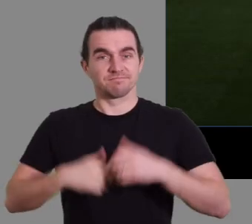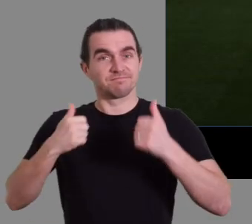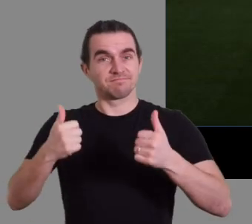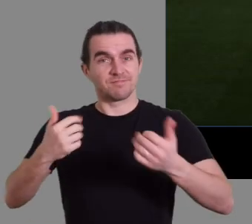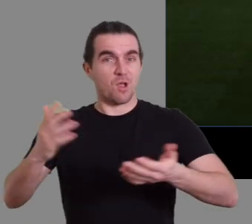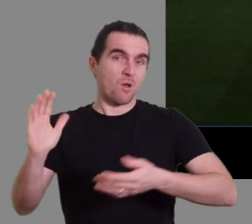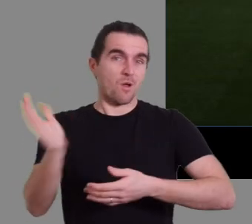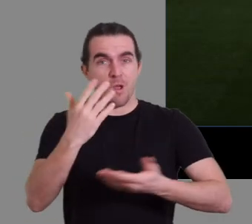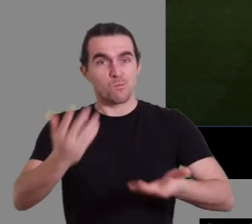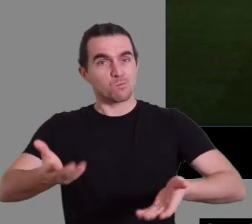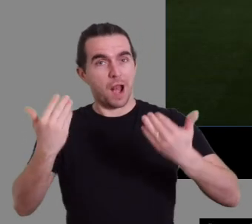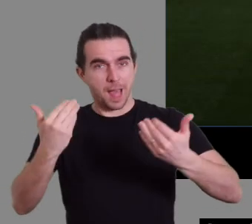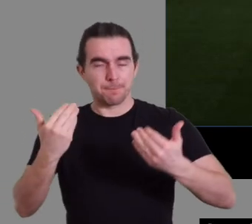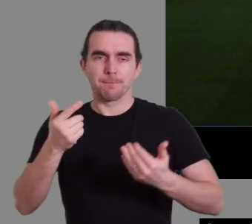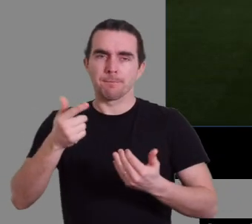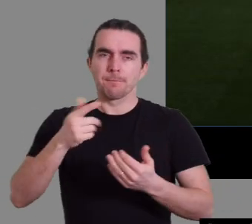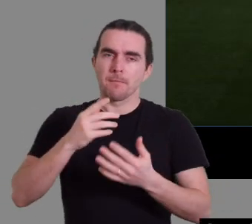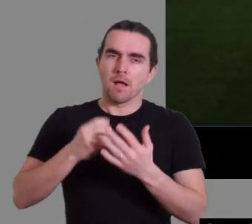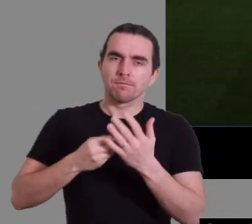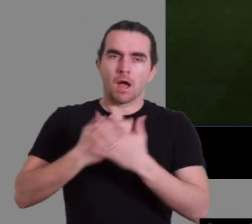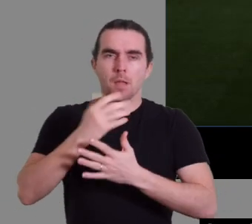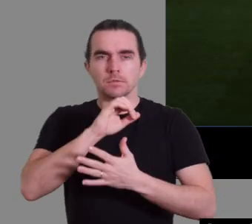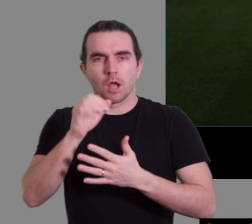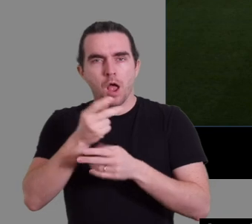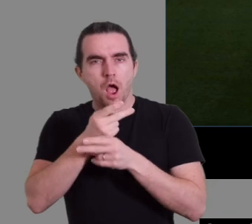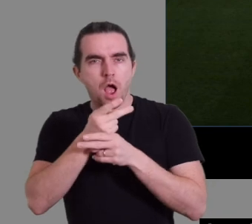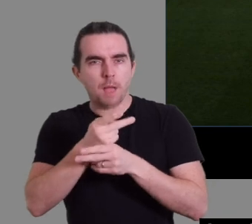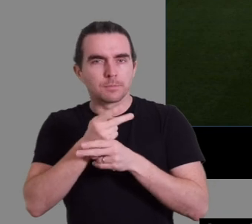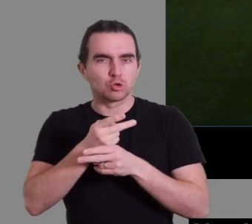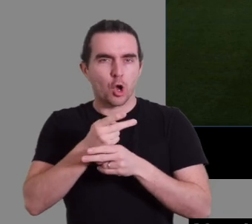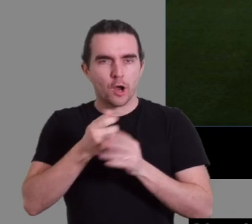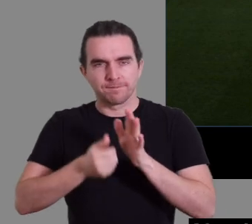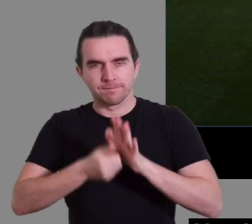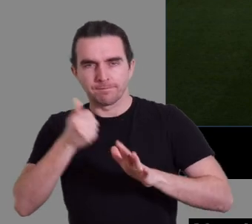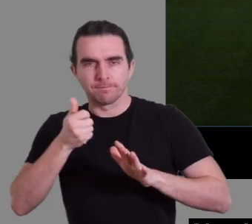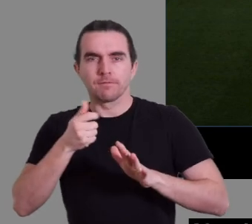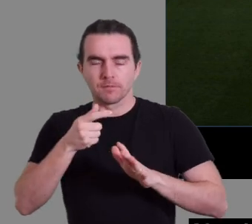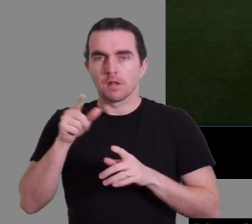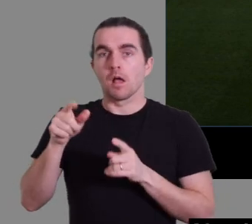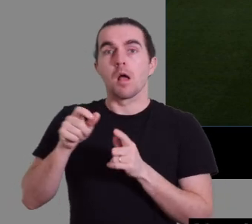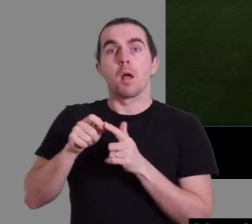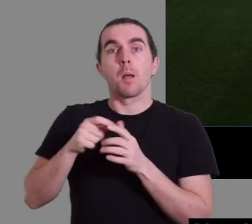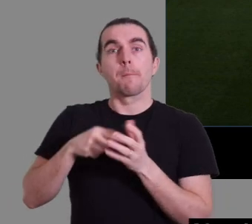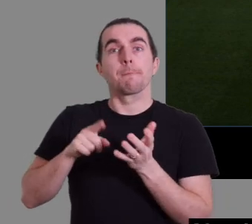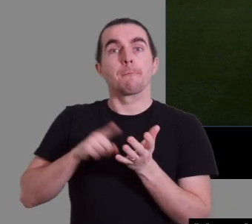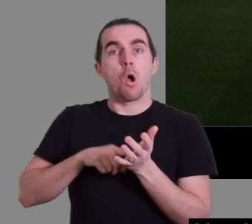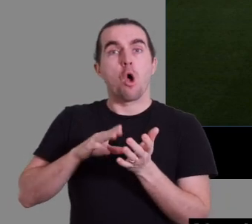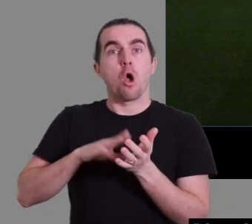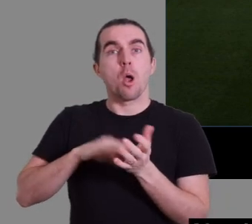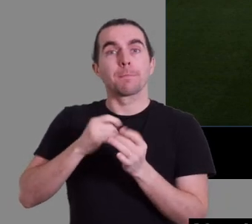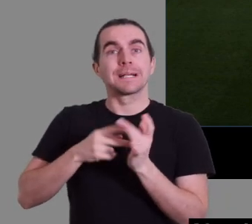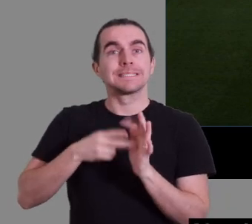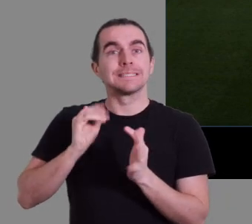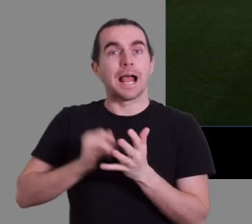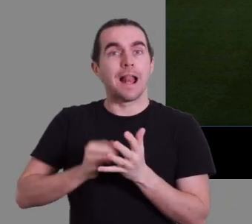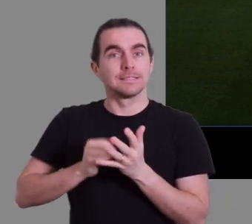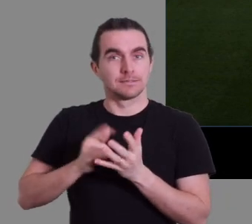Welcome everybody to developing observational skills under the microscope. Absolutely delighted to be joined by Paul